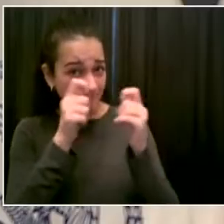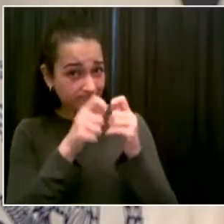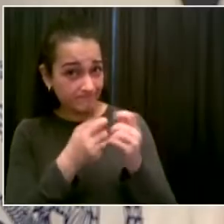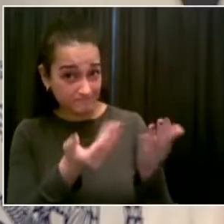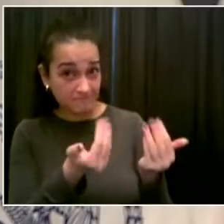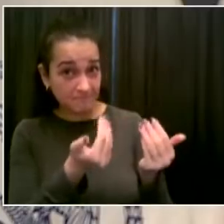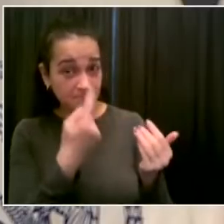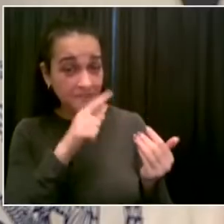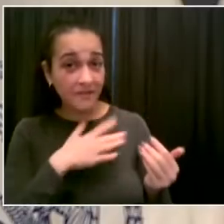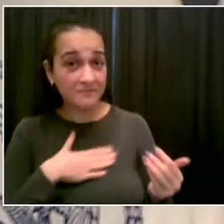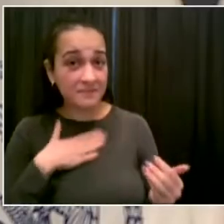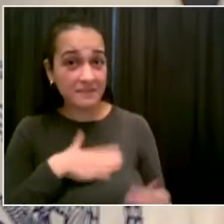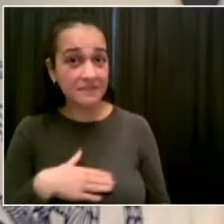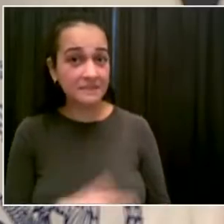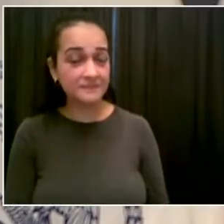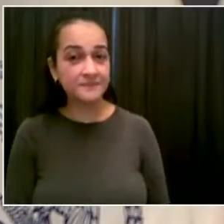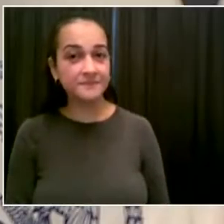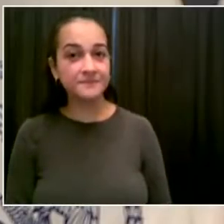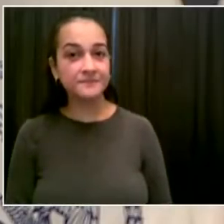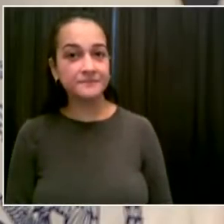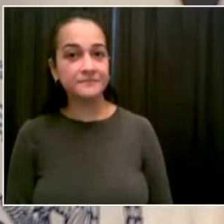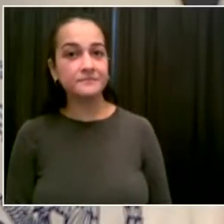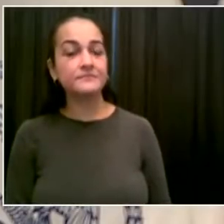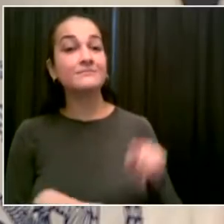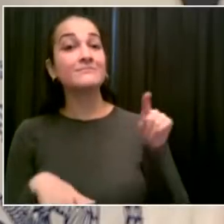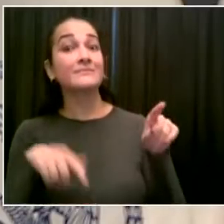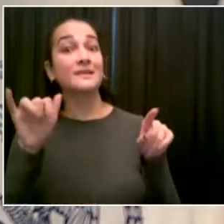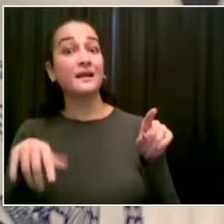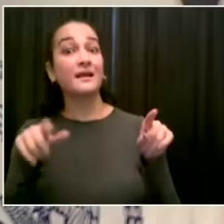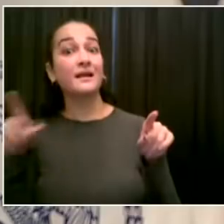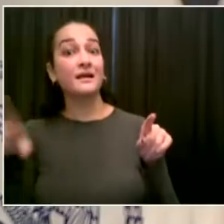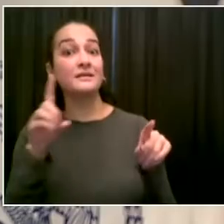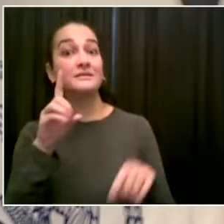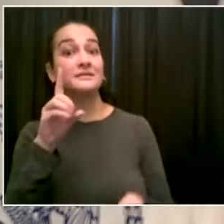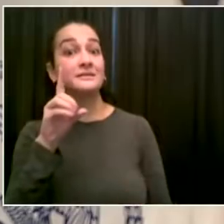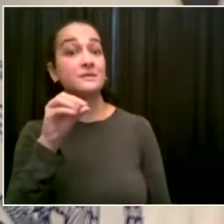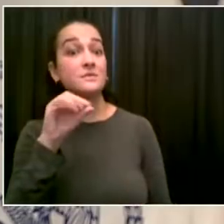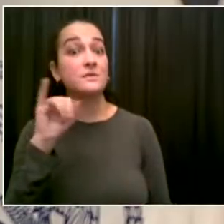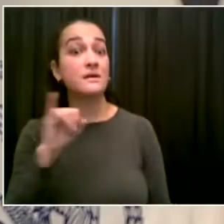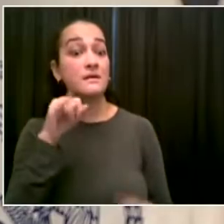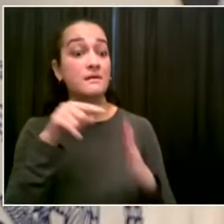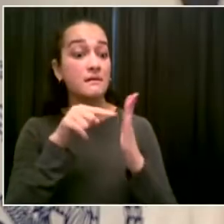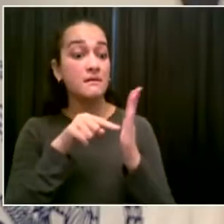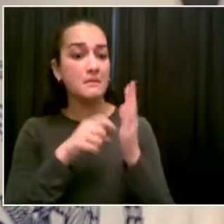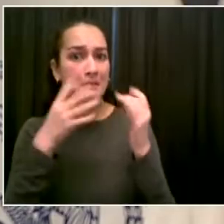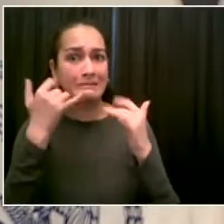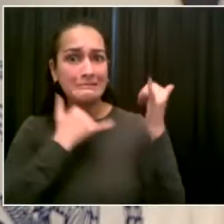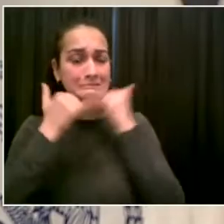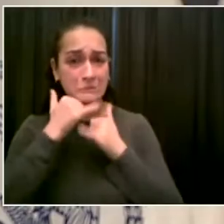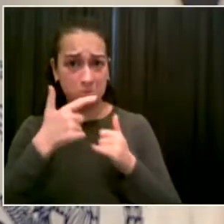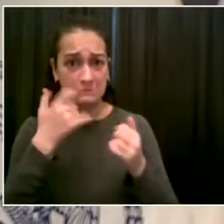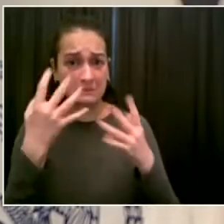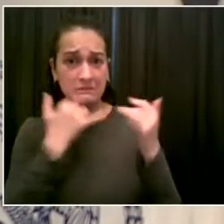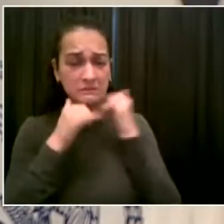report? Because that answer doesn't really give a sense of that. Well, what are you citing to support your claim that